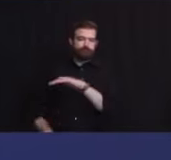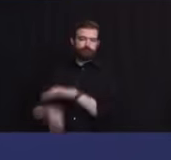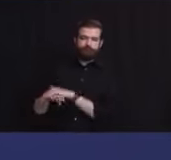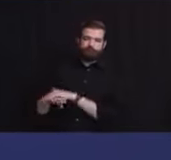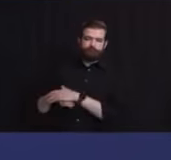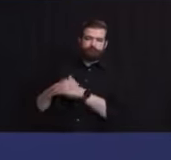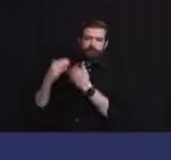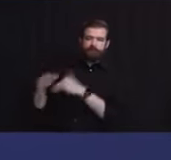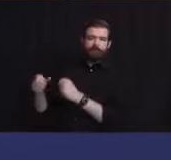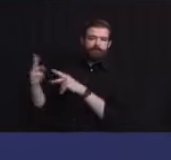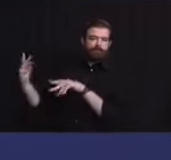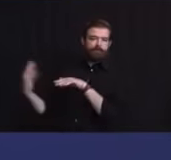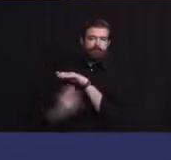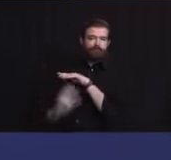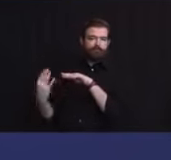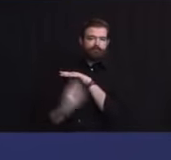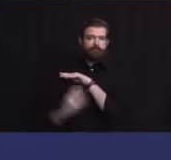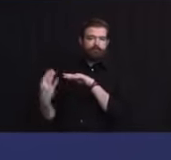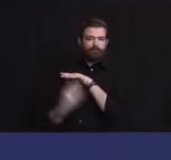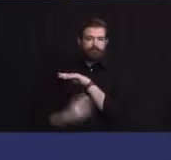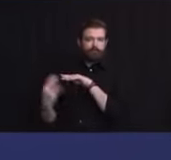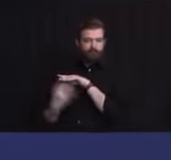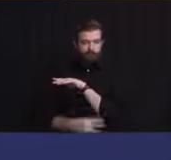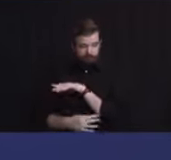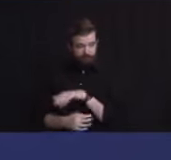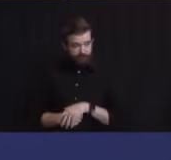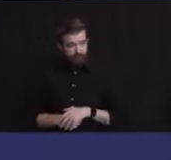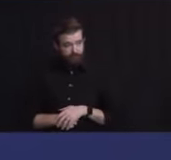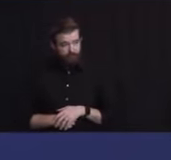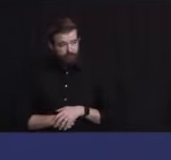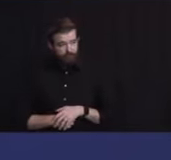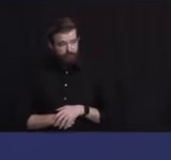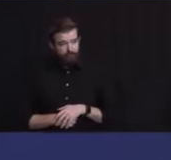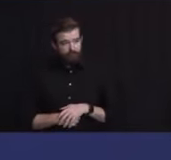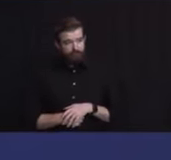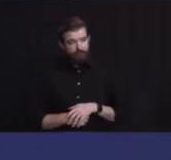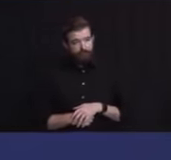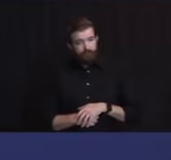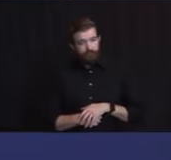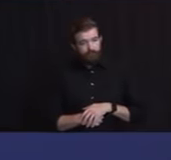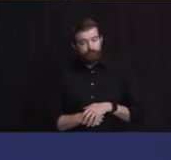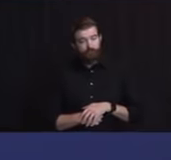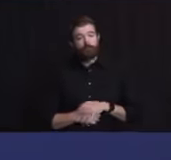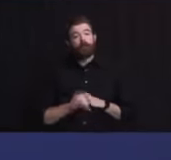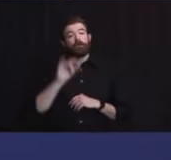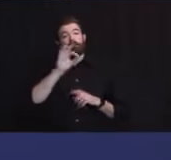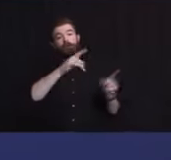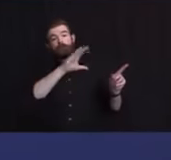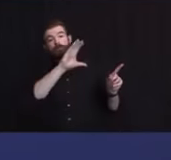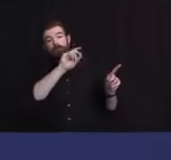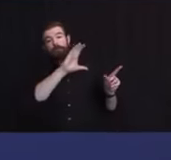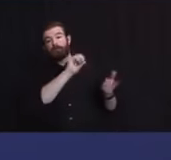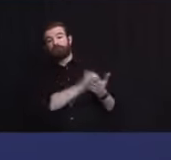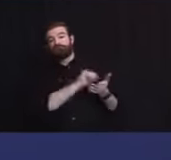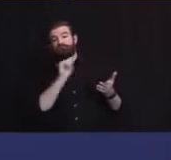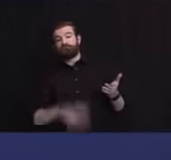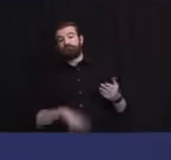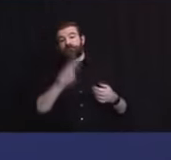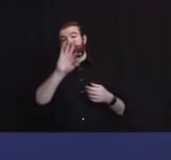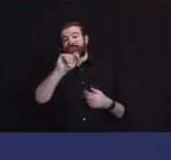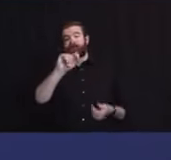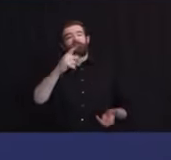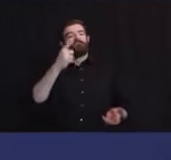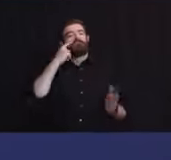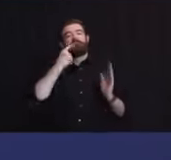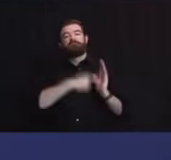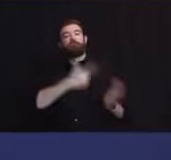meaningful step would be, we've alluded to this, further step would be if the CDC dropped the 6-foot guideline. And my guess is they